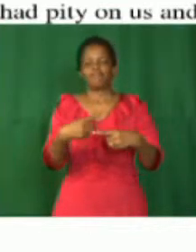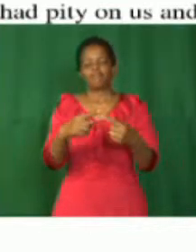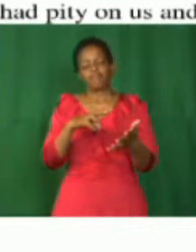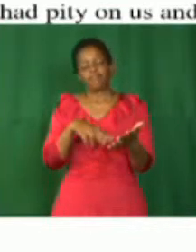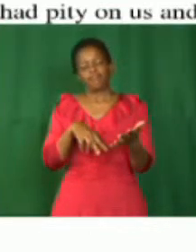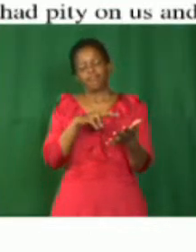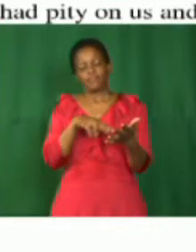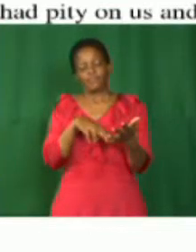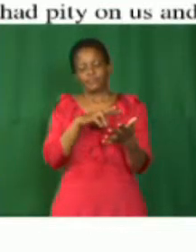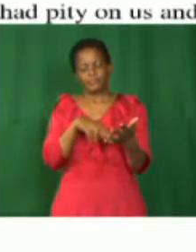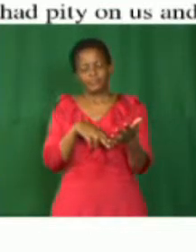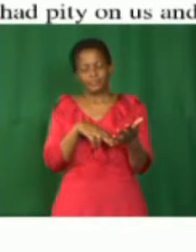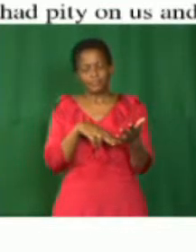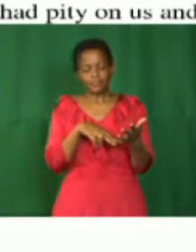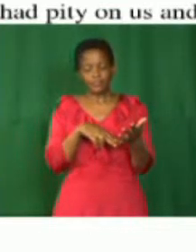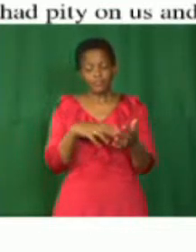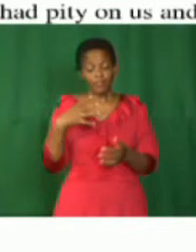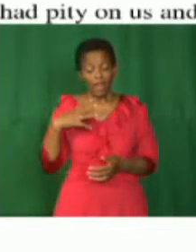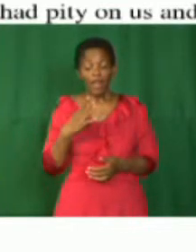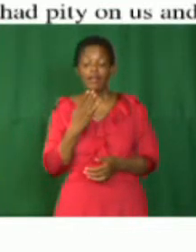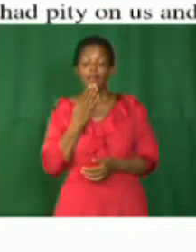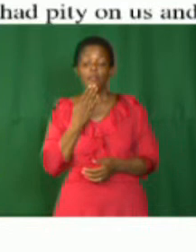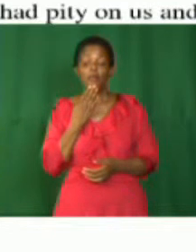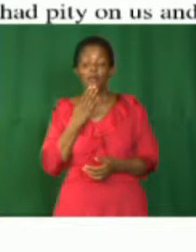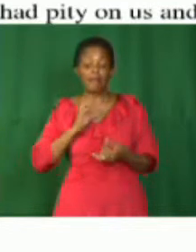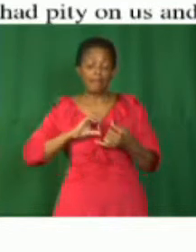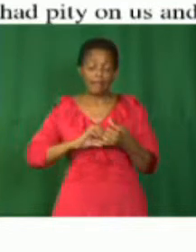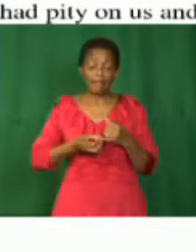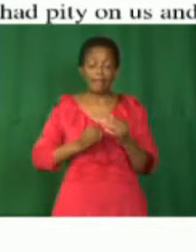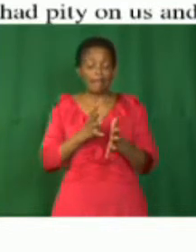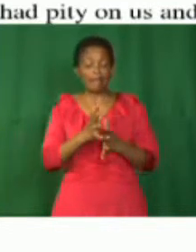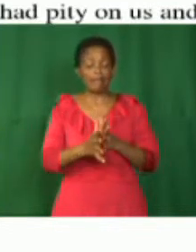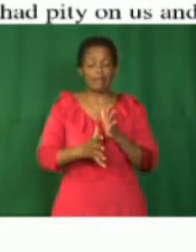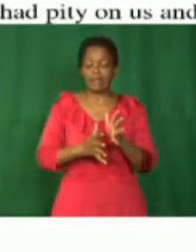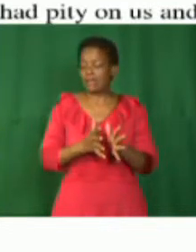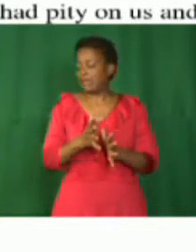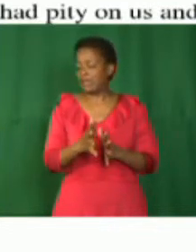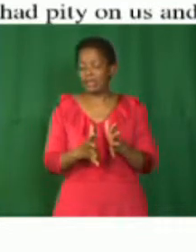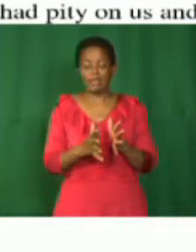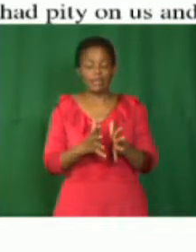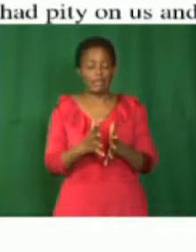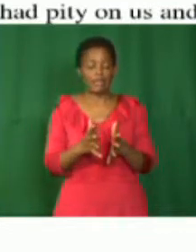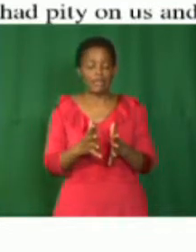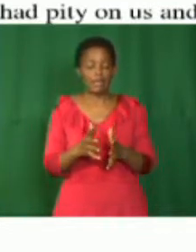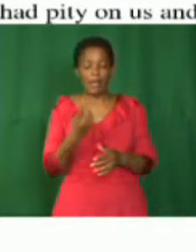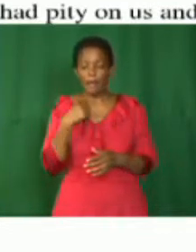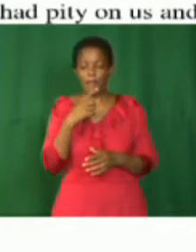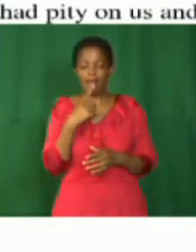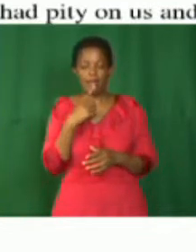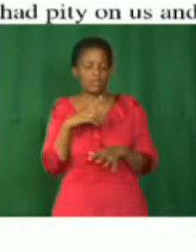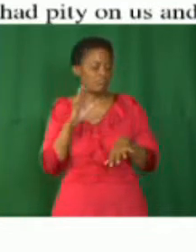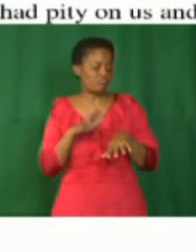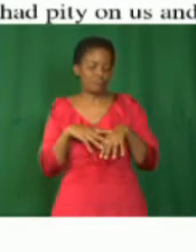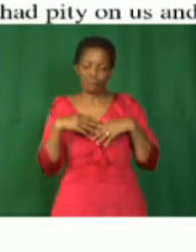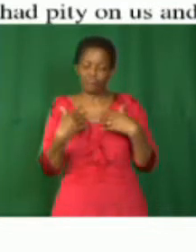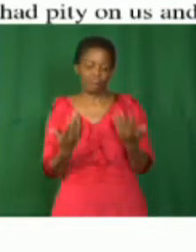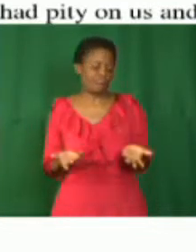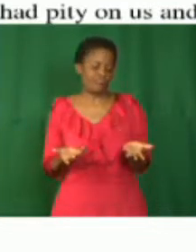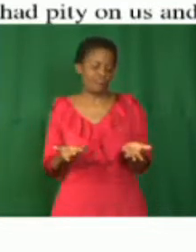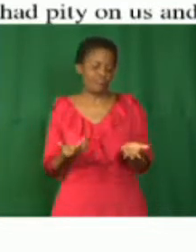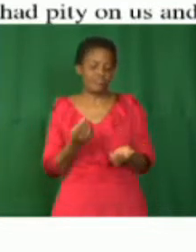He also tried to communicate with me, but all I could see were his lips moving.